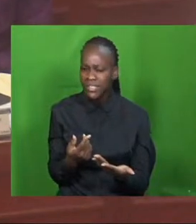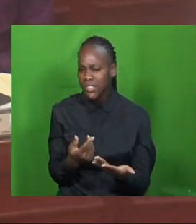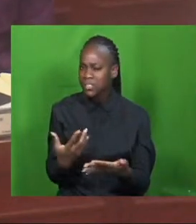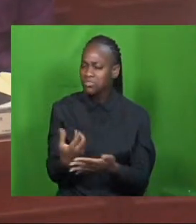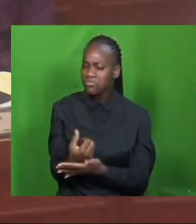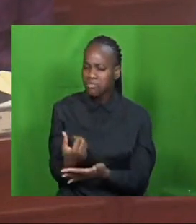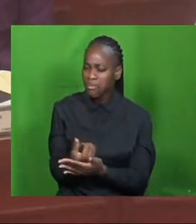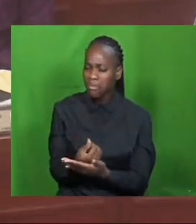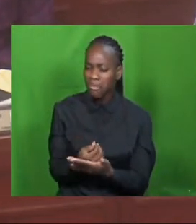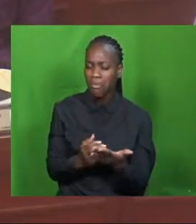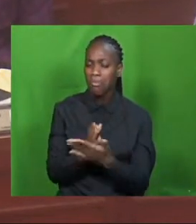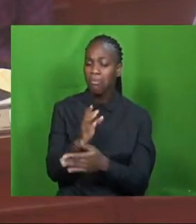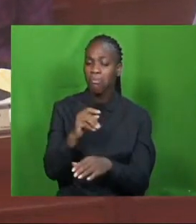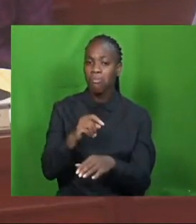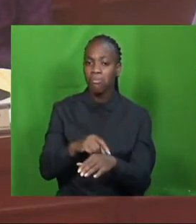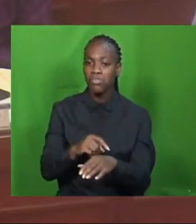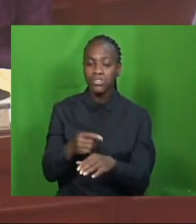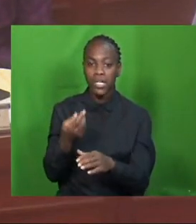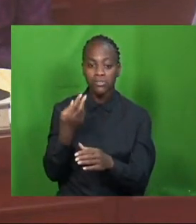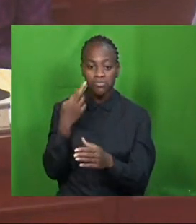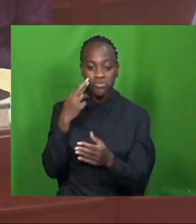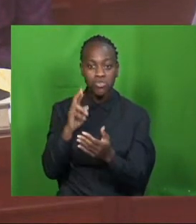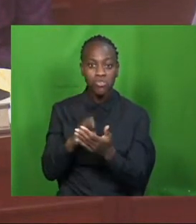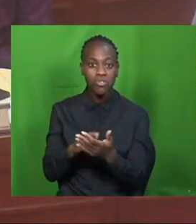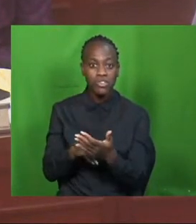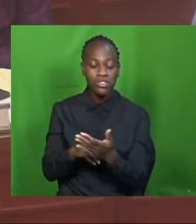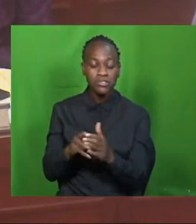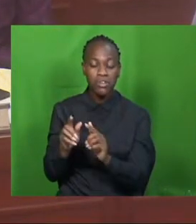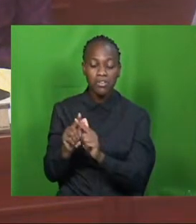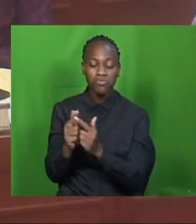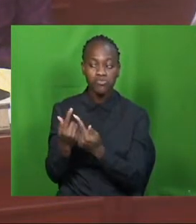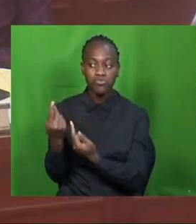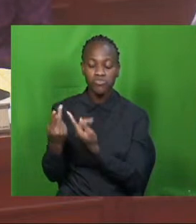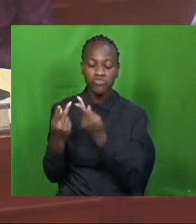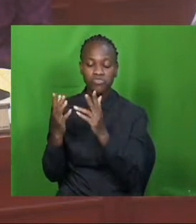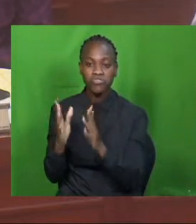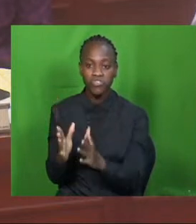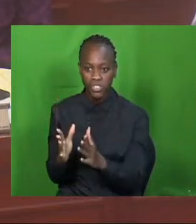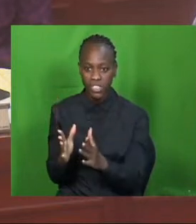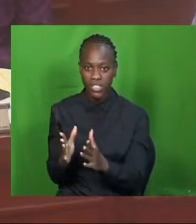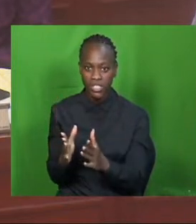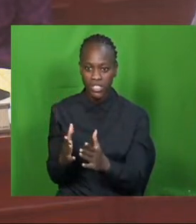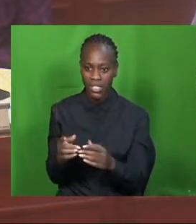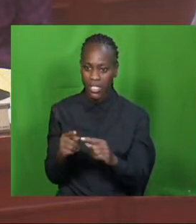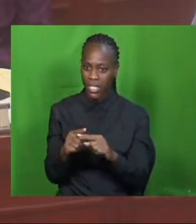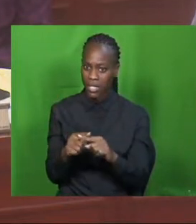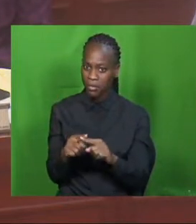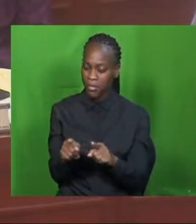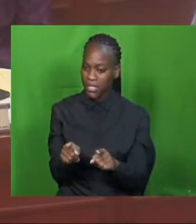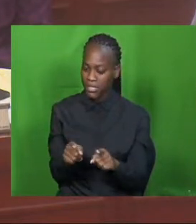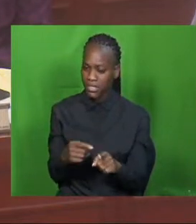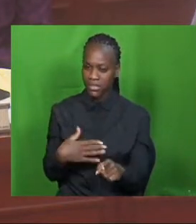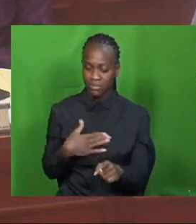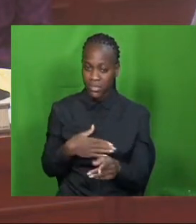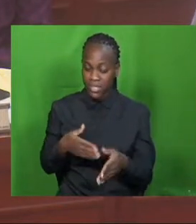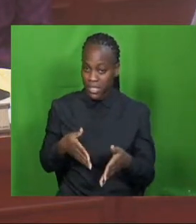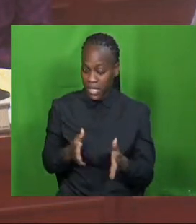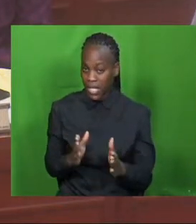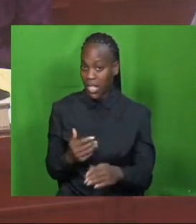Sagalsli, member. And Honorable Agnes Mina, a member.